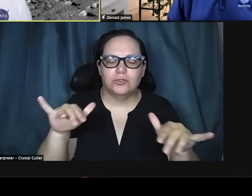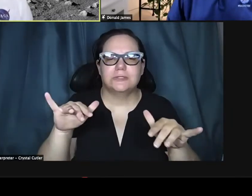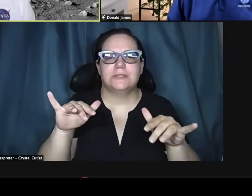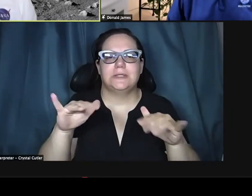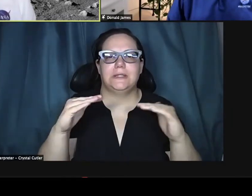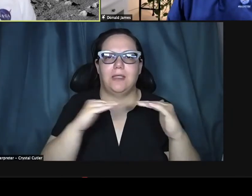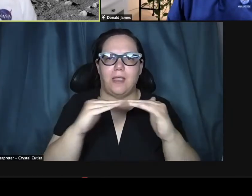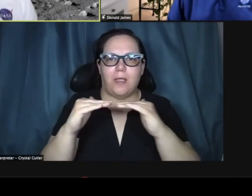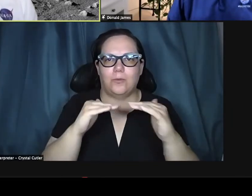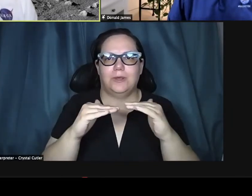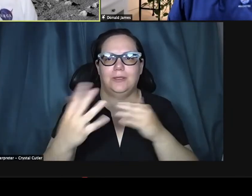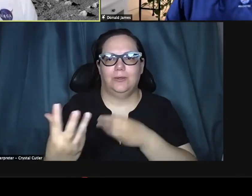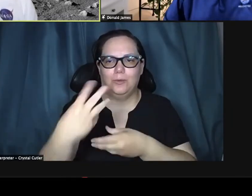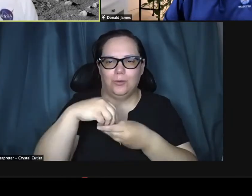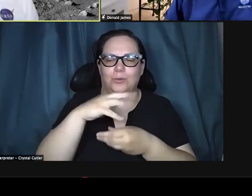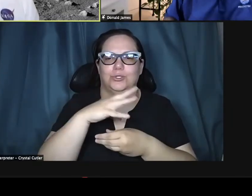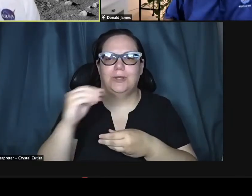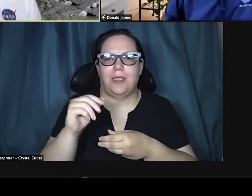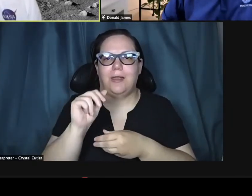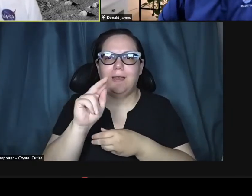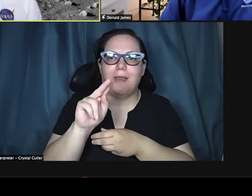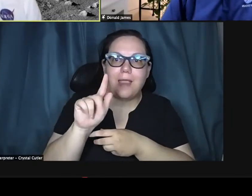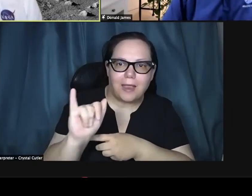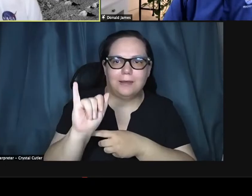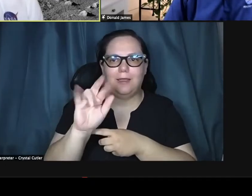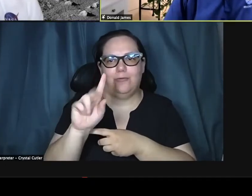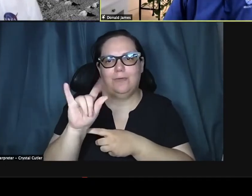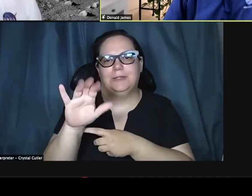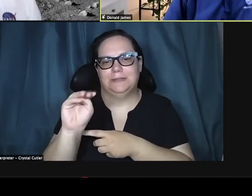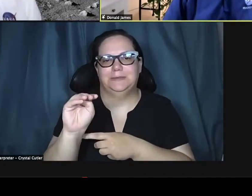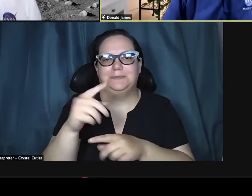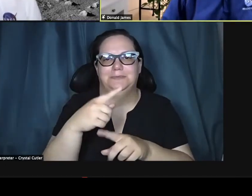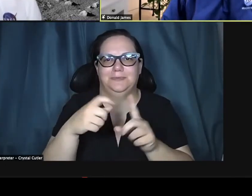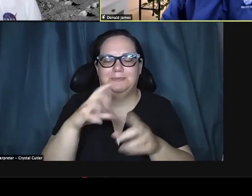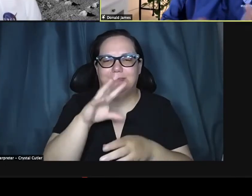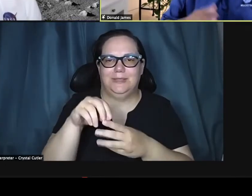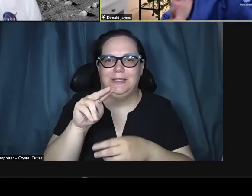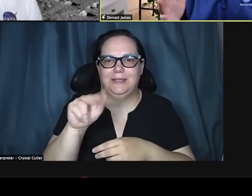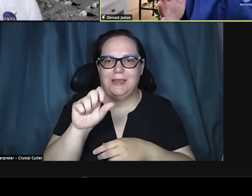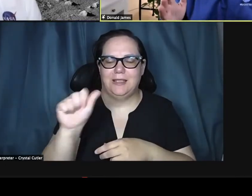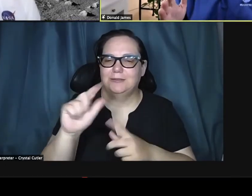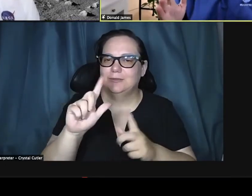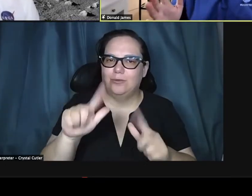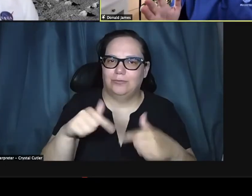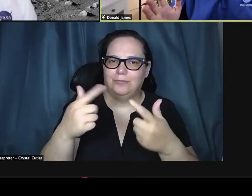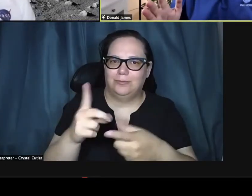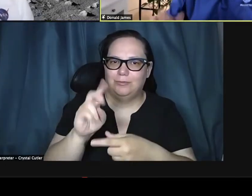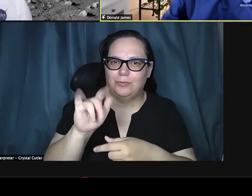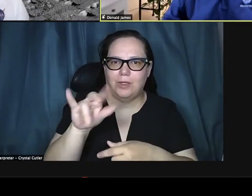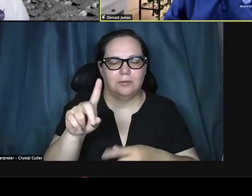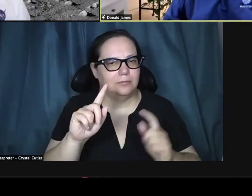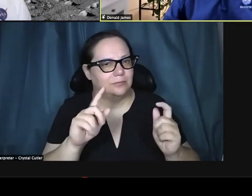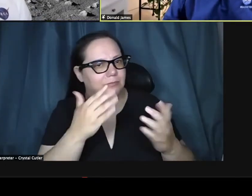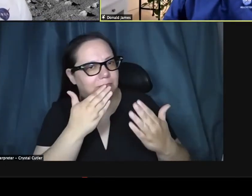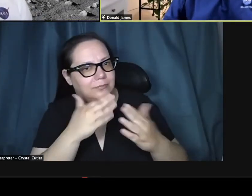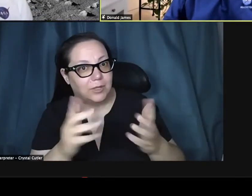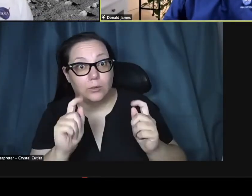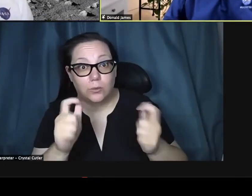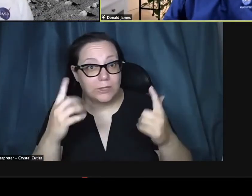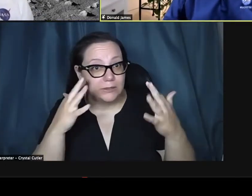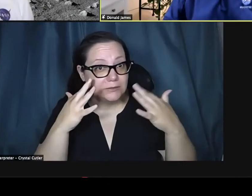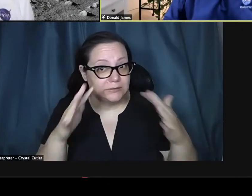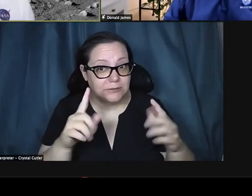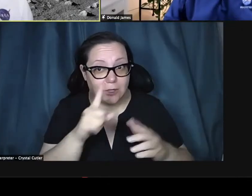at NASA. So Donald, please take it away. Thank you very much. Just a quick sound check. Everything sounds